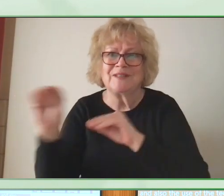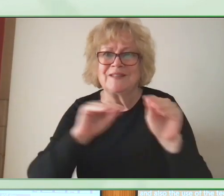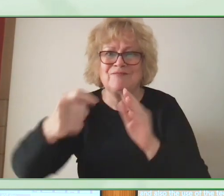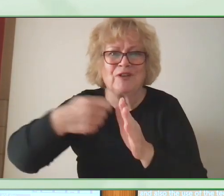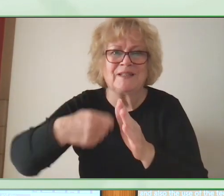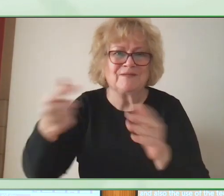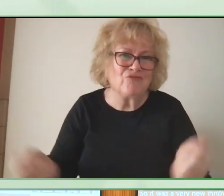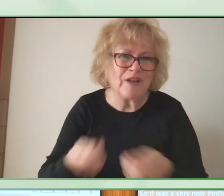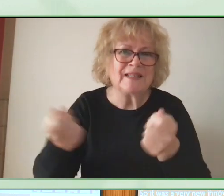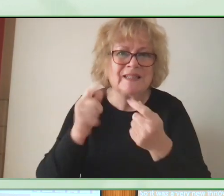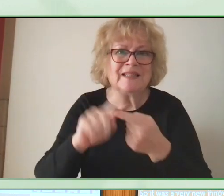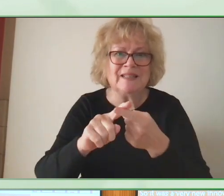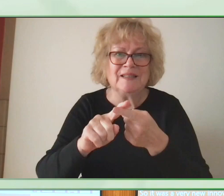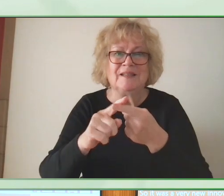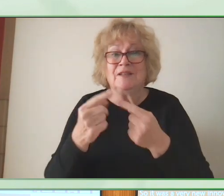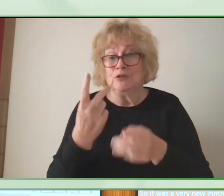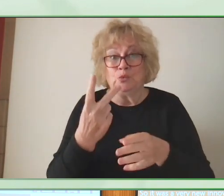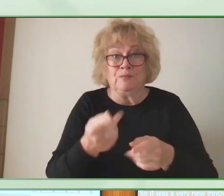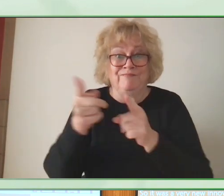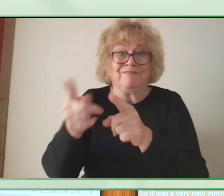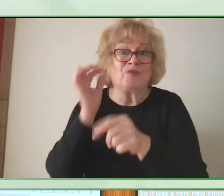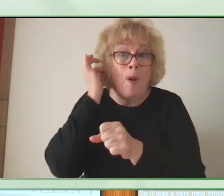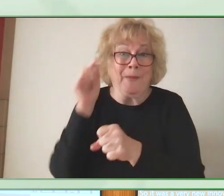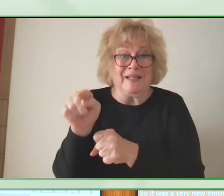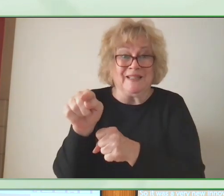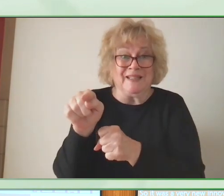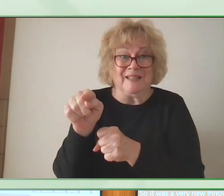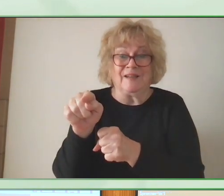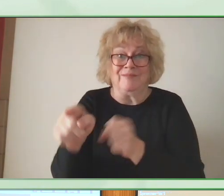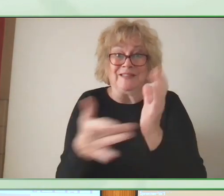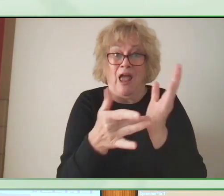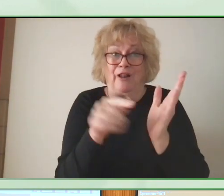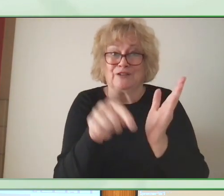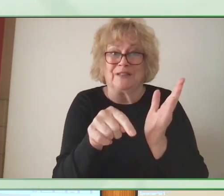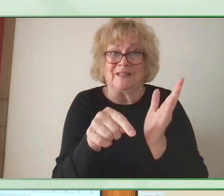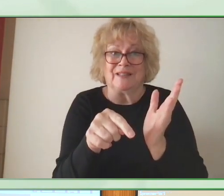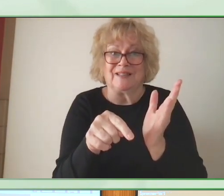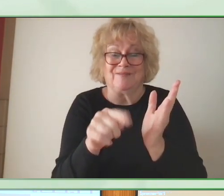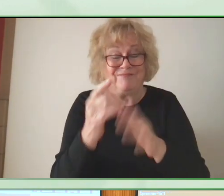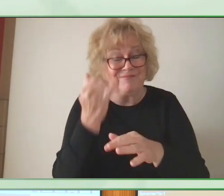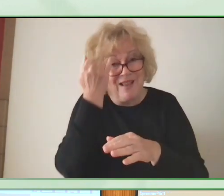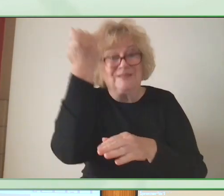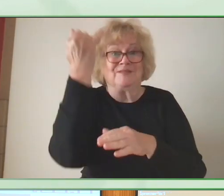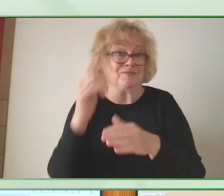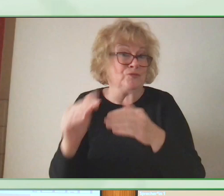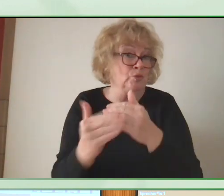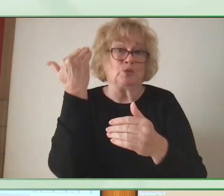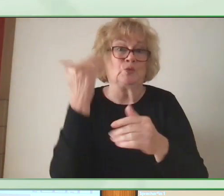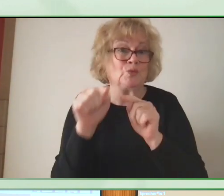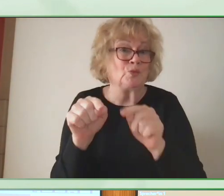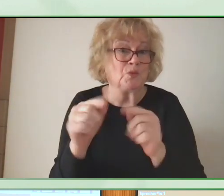ongoing supports that we provided for them, we provide some trainers, some people,